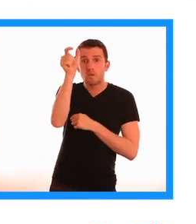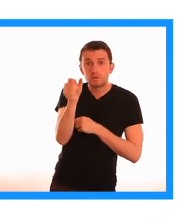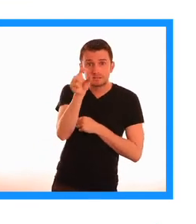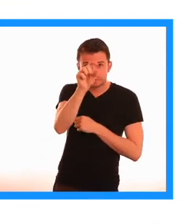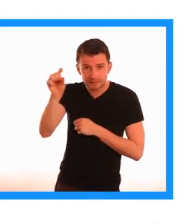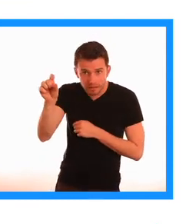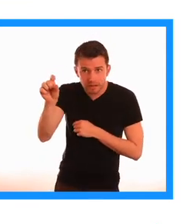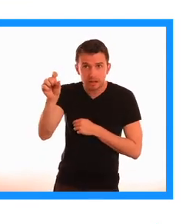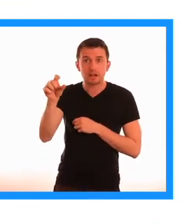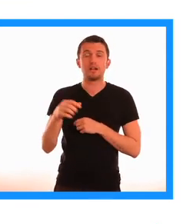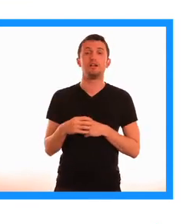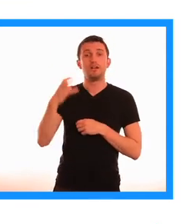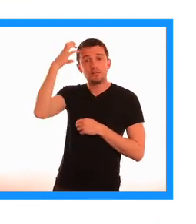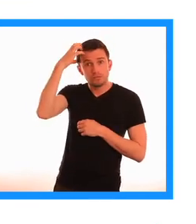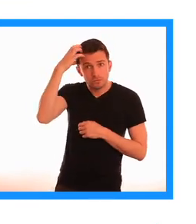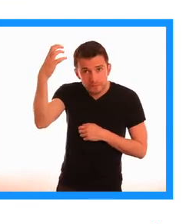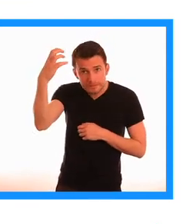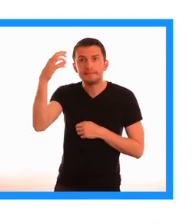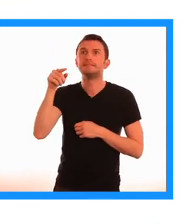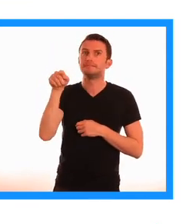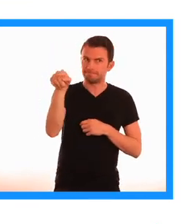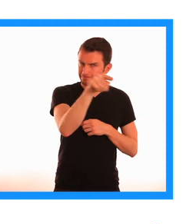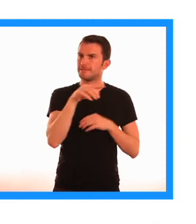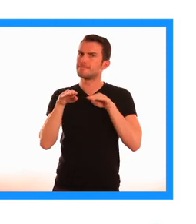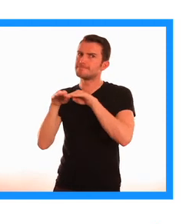same facilities as their peers.